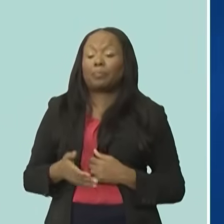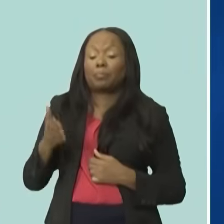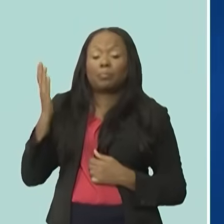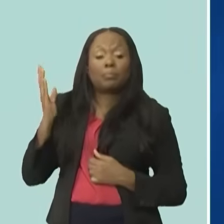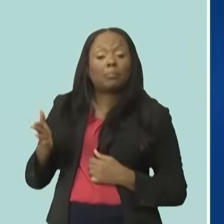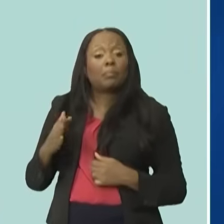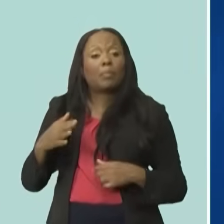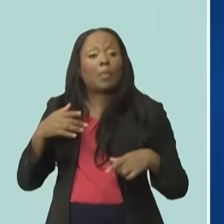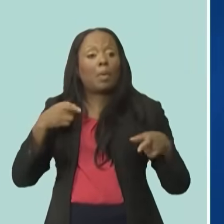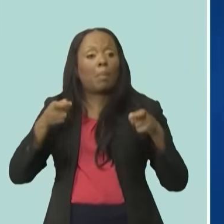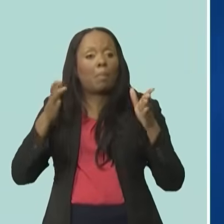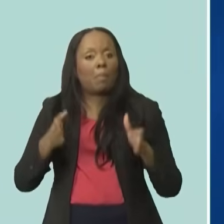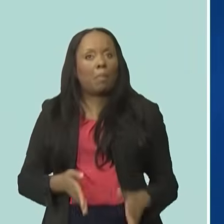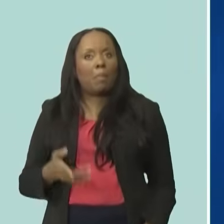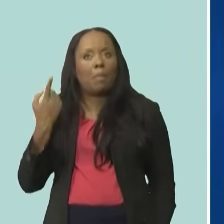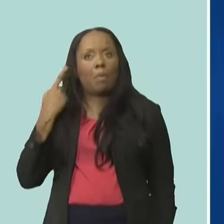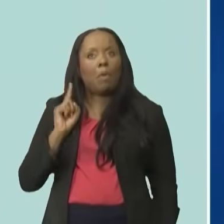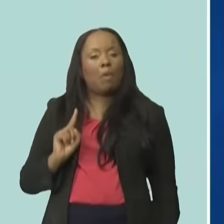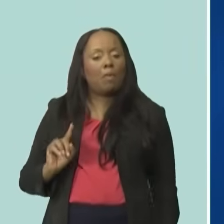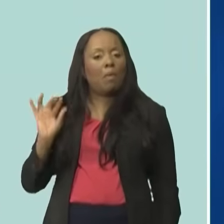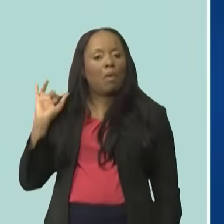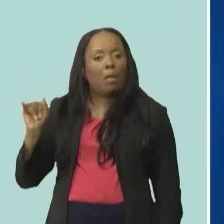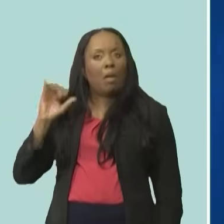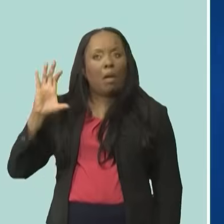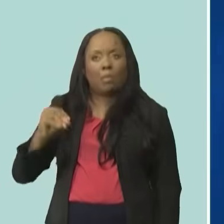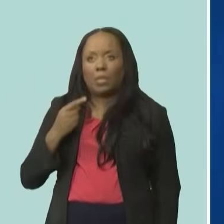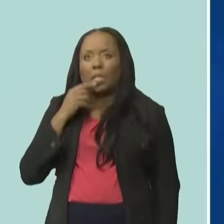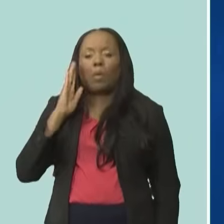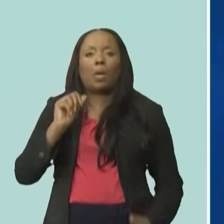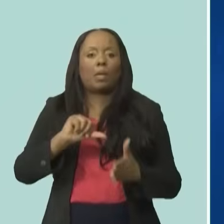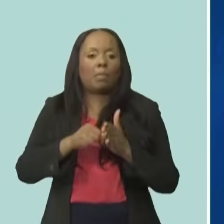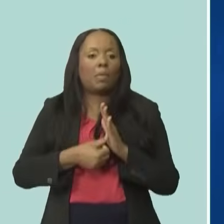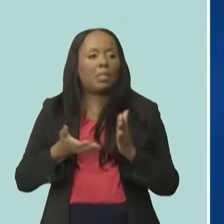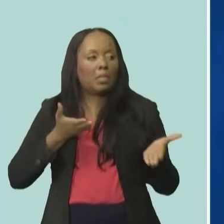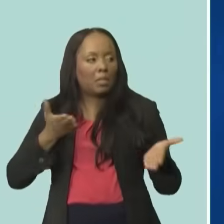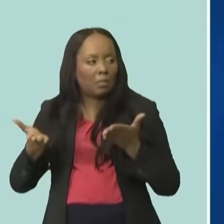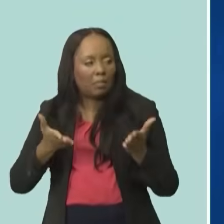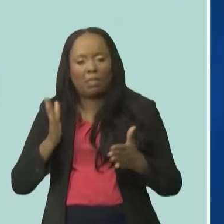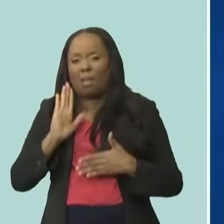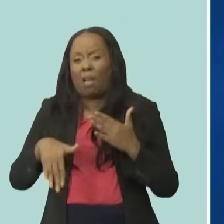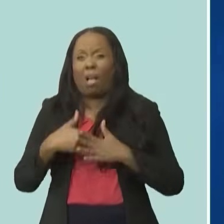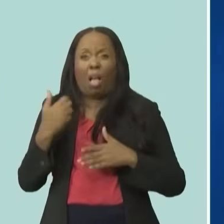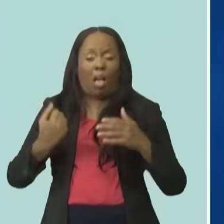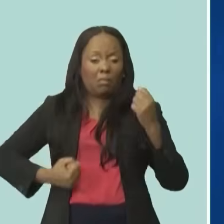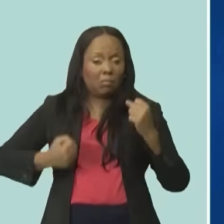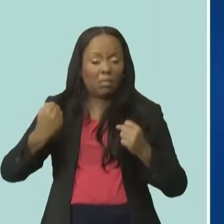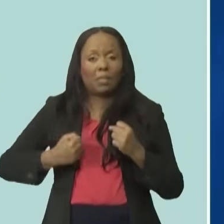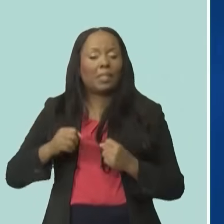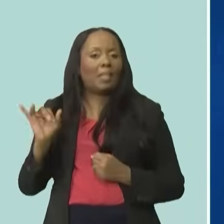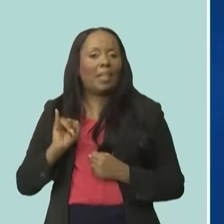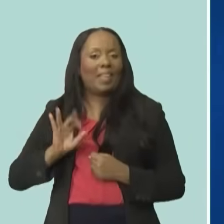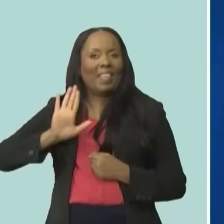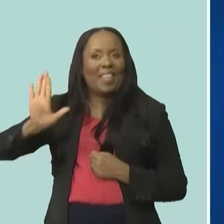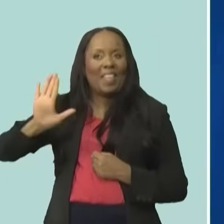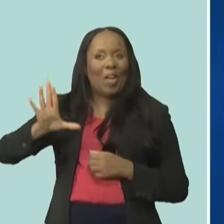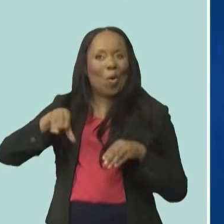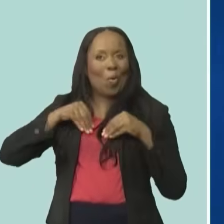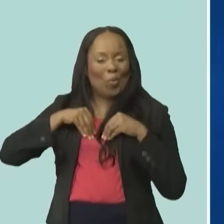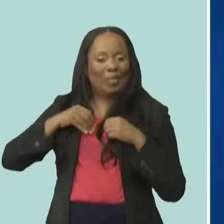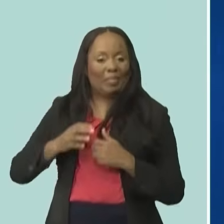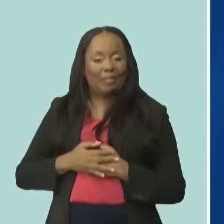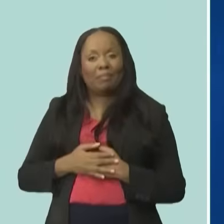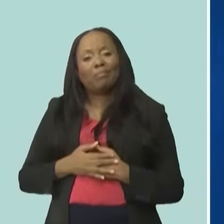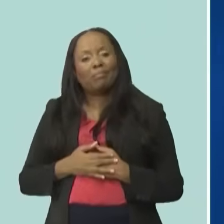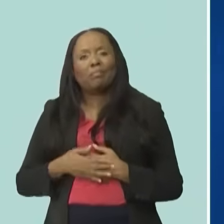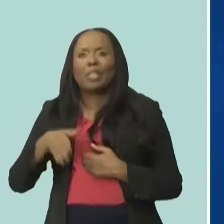Richard Atkins, says their emphasis will be on service and treating every vehicle that comes into the shop as their own. He says they are bringing